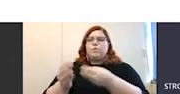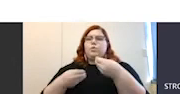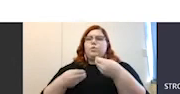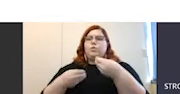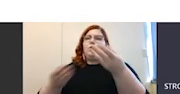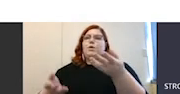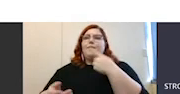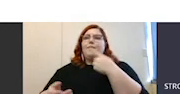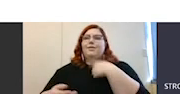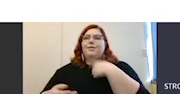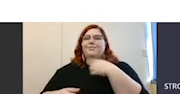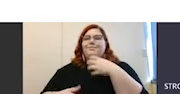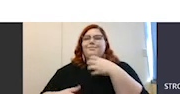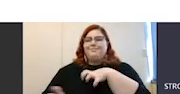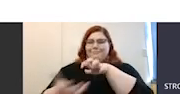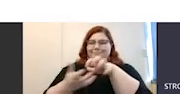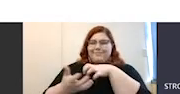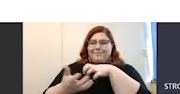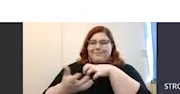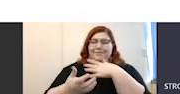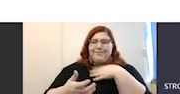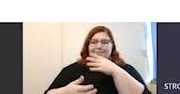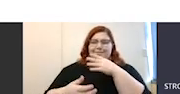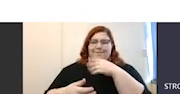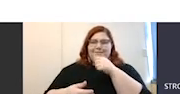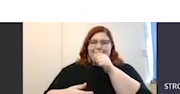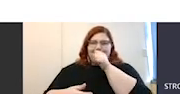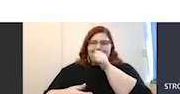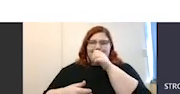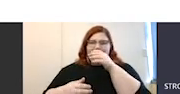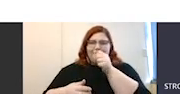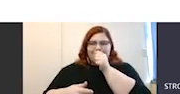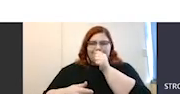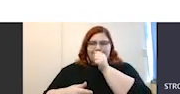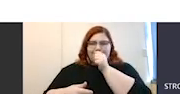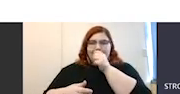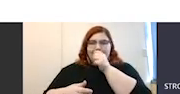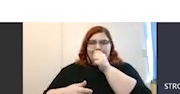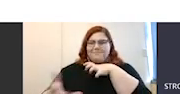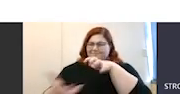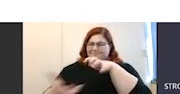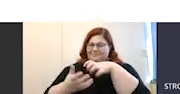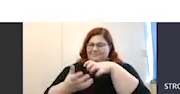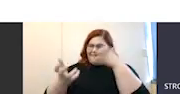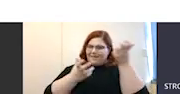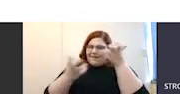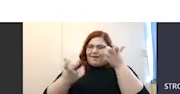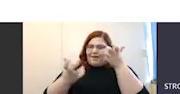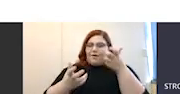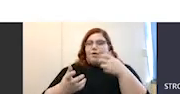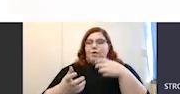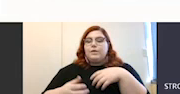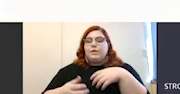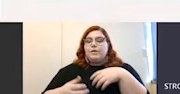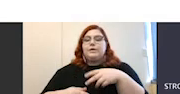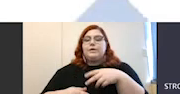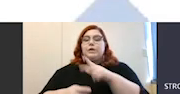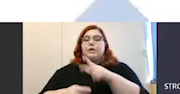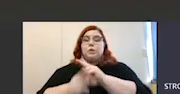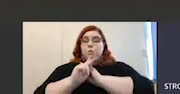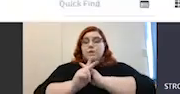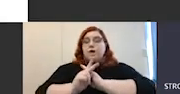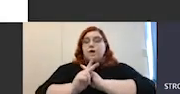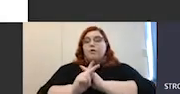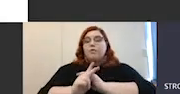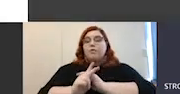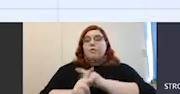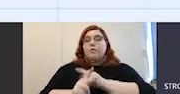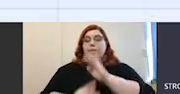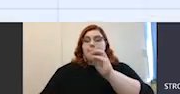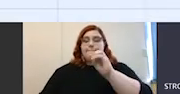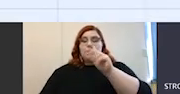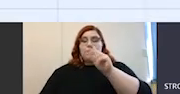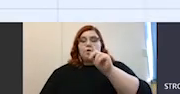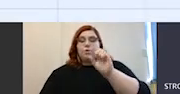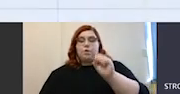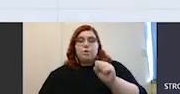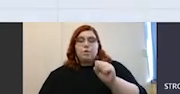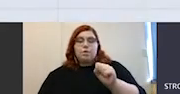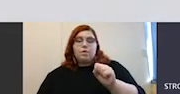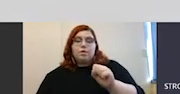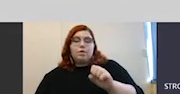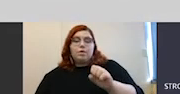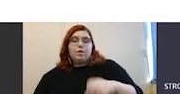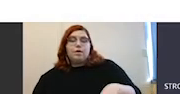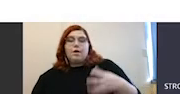glad I had my mic muted, because I started laughing really loudly when it was the self-care module, because I'm